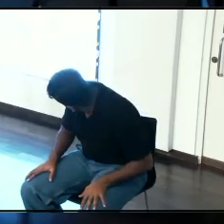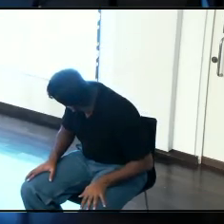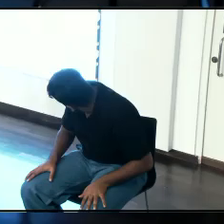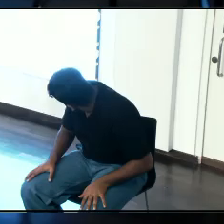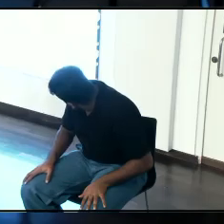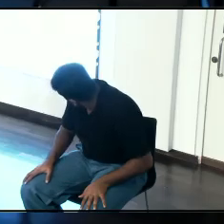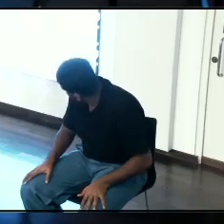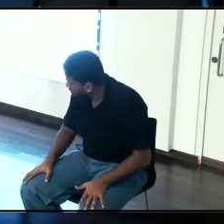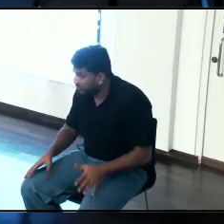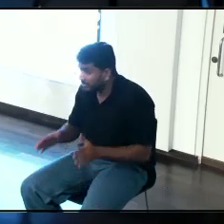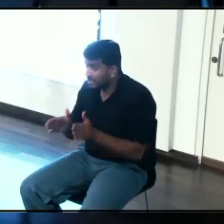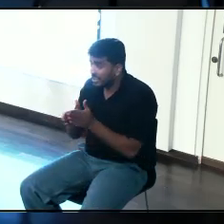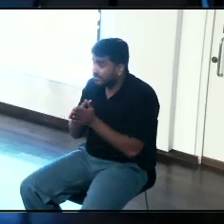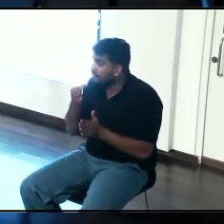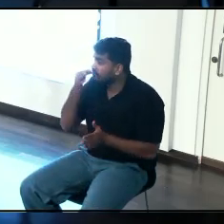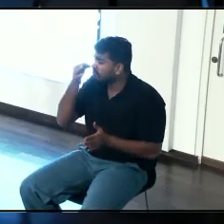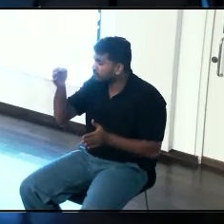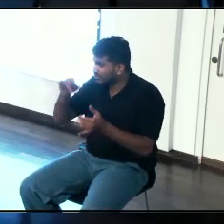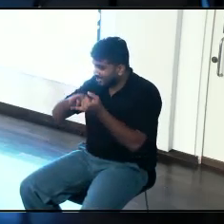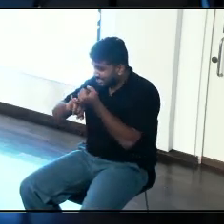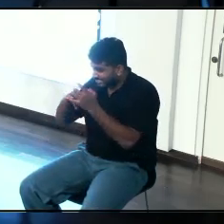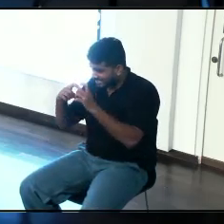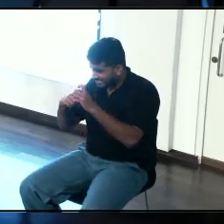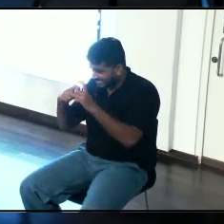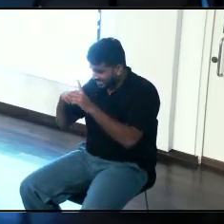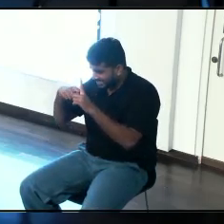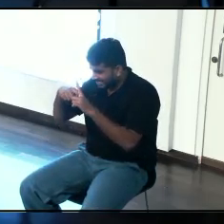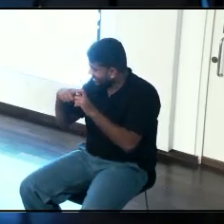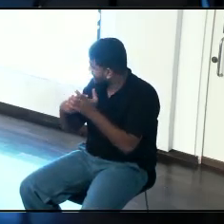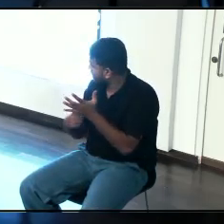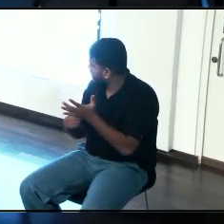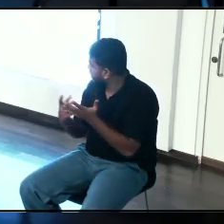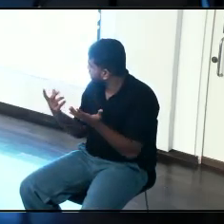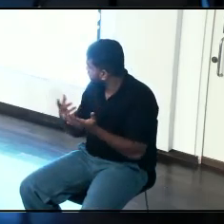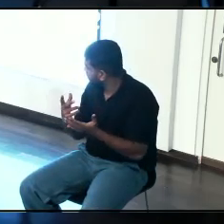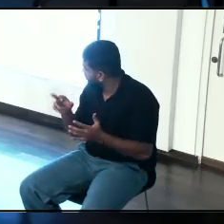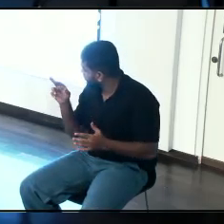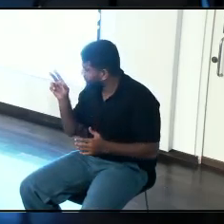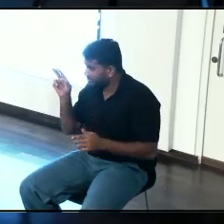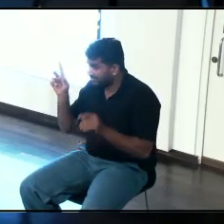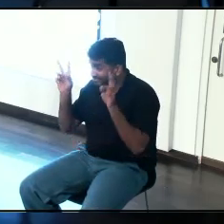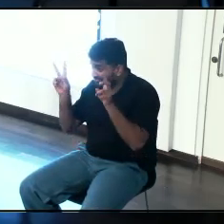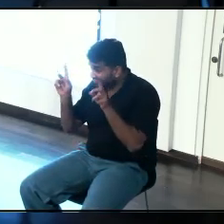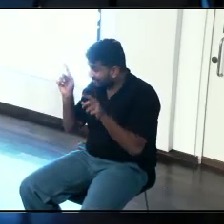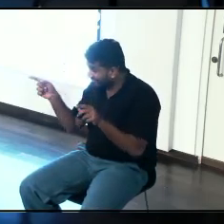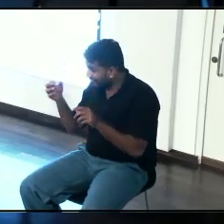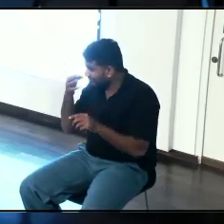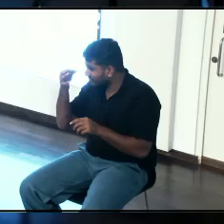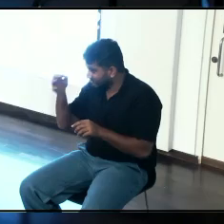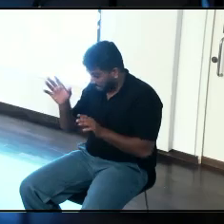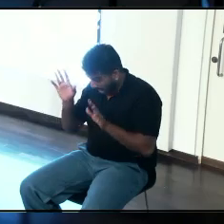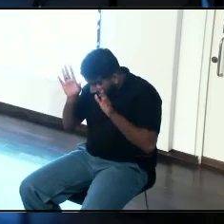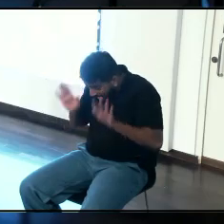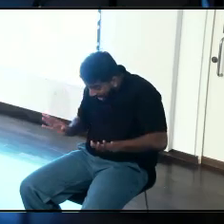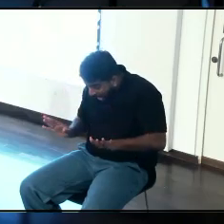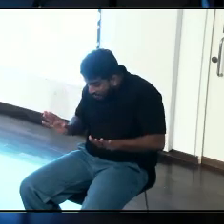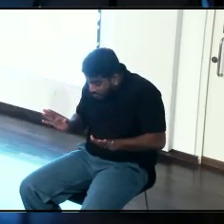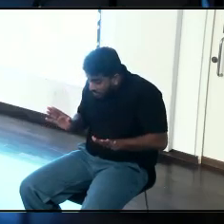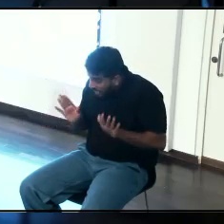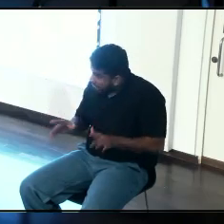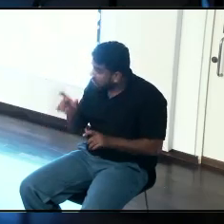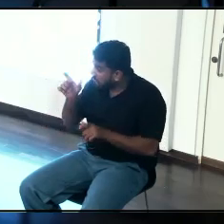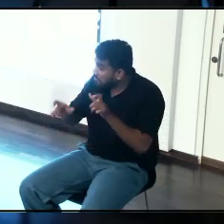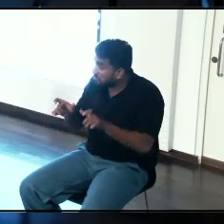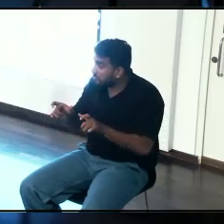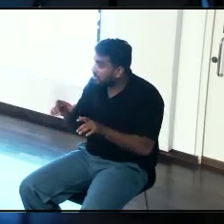seekers, there's no print. It's just debossed. It's just debossed. Right? So the future seekers, it doesn't exist yet. Right?